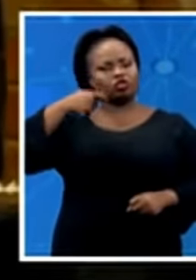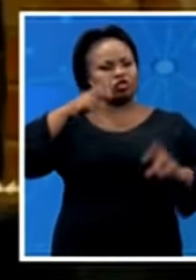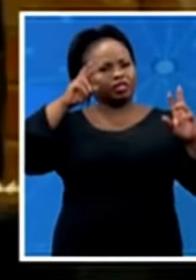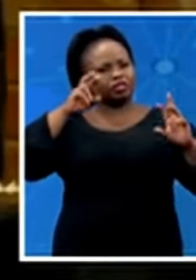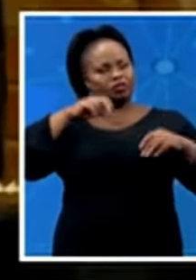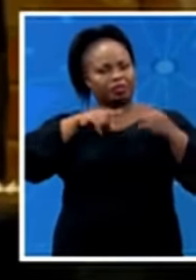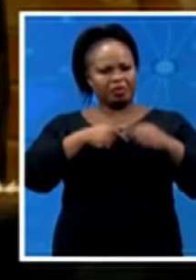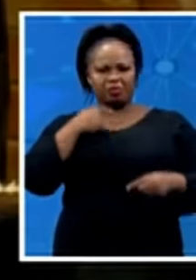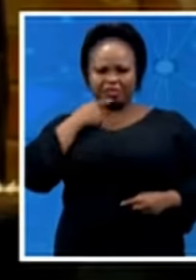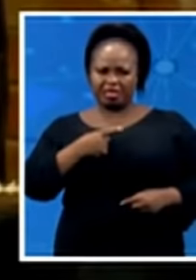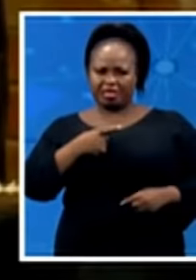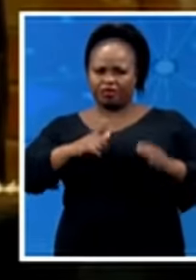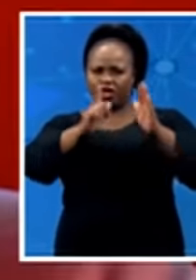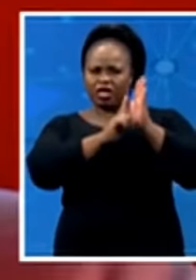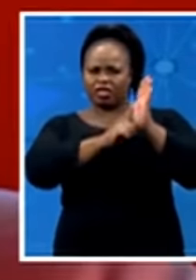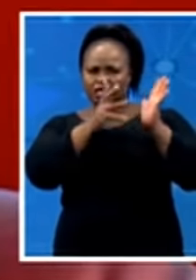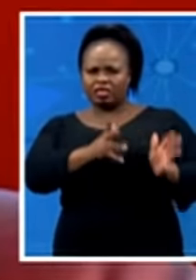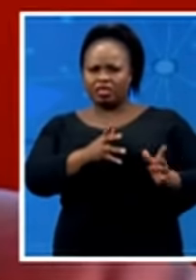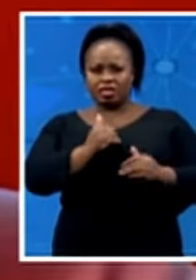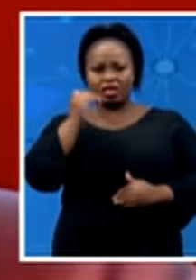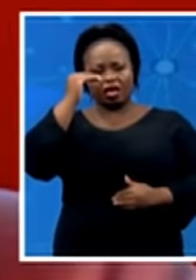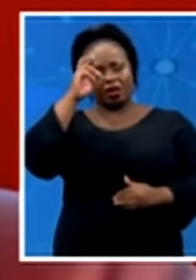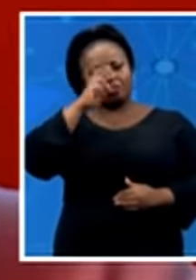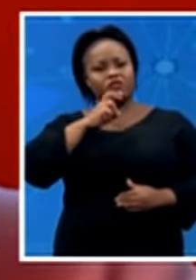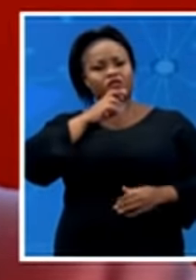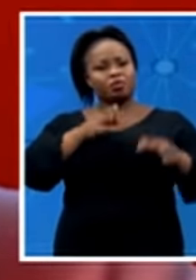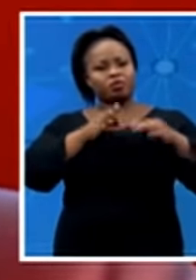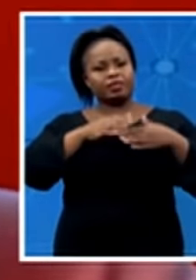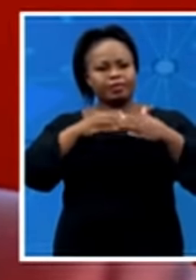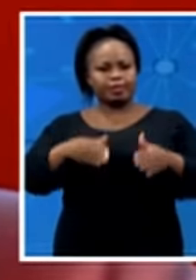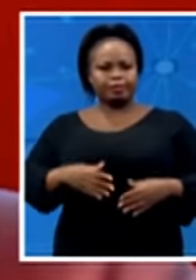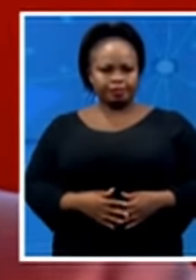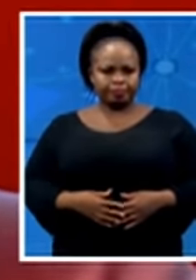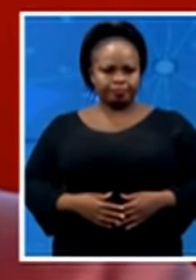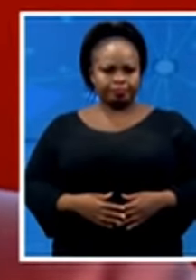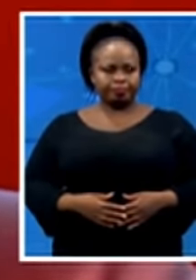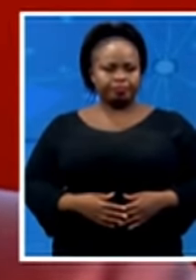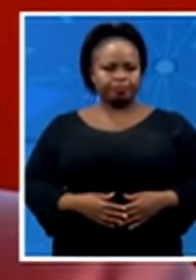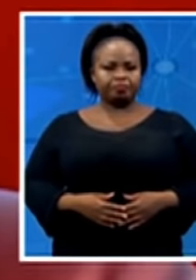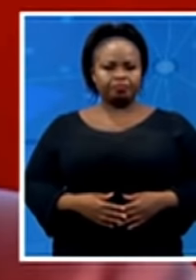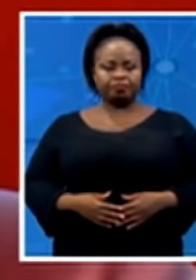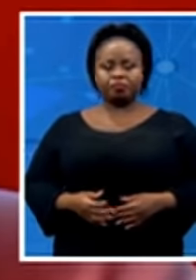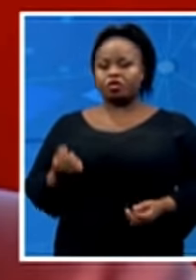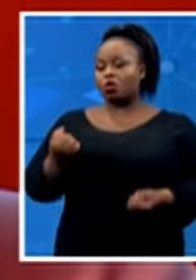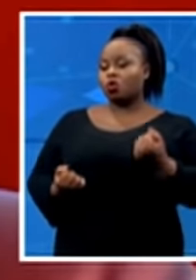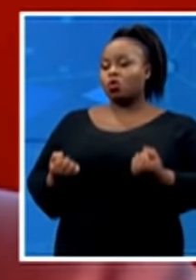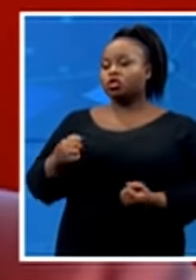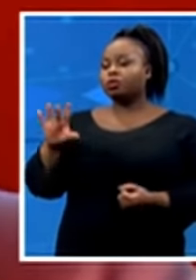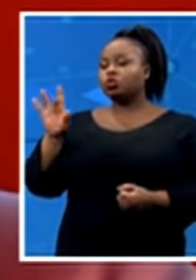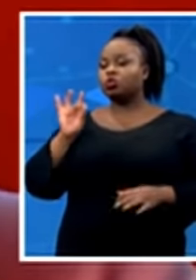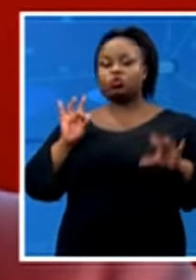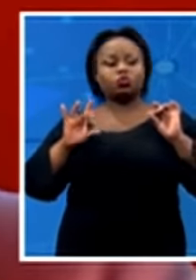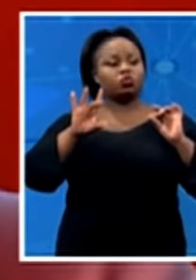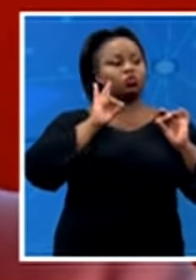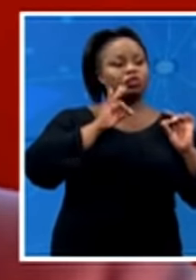and high-profile political leaders. Well, the courts don't choose which cases they hear. Parties bring